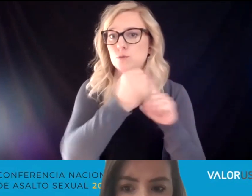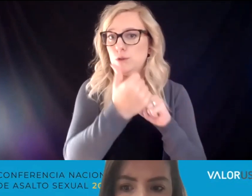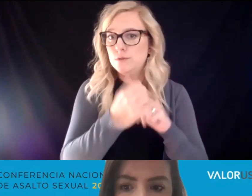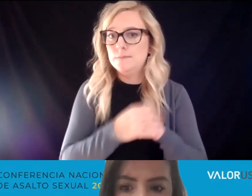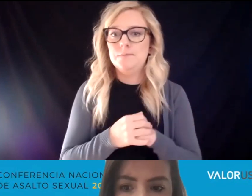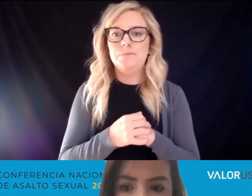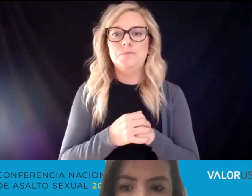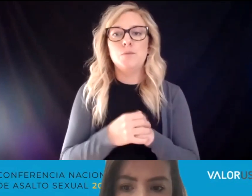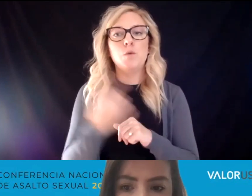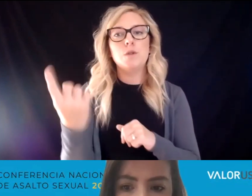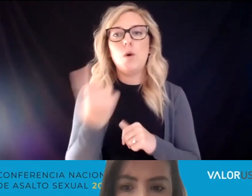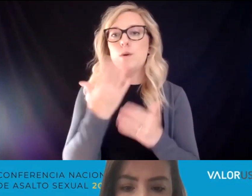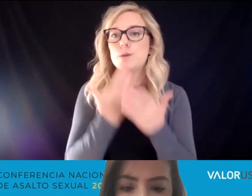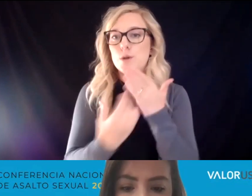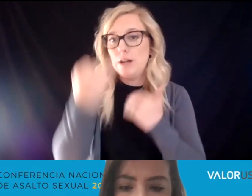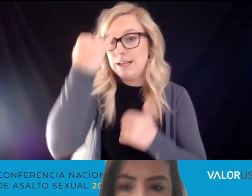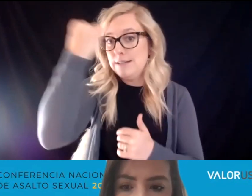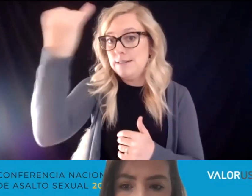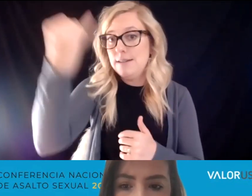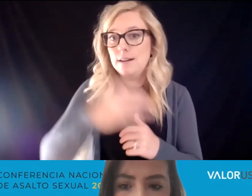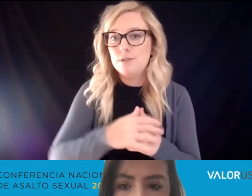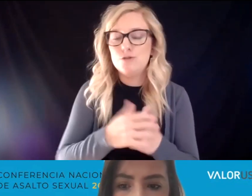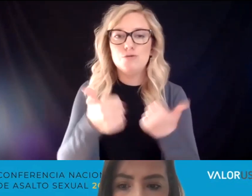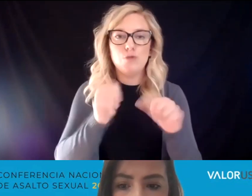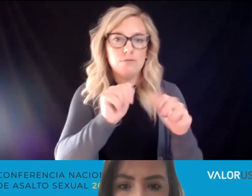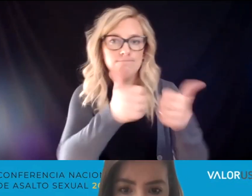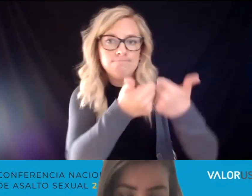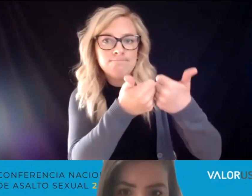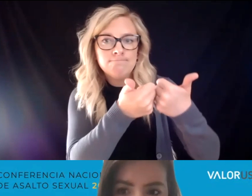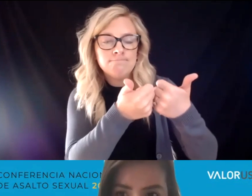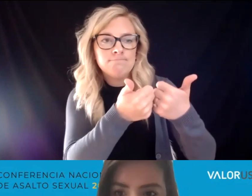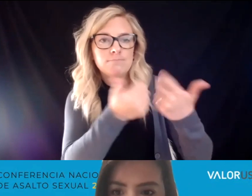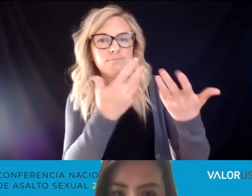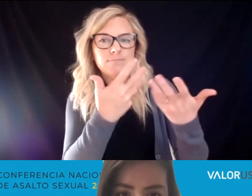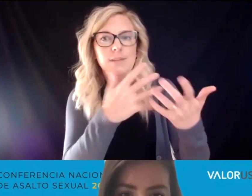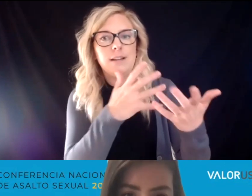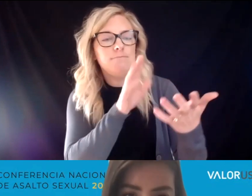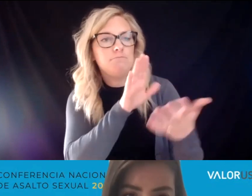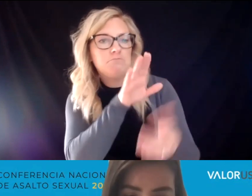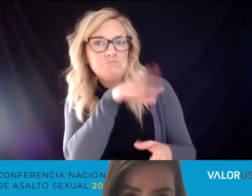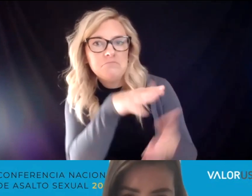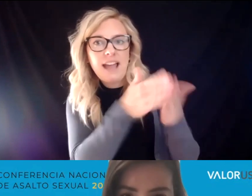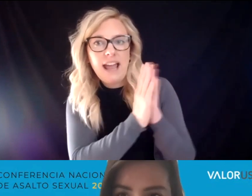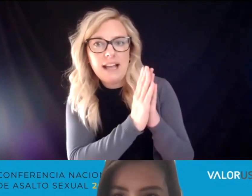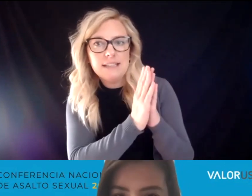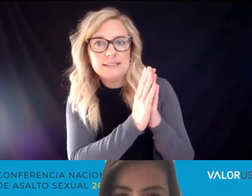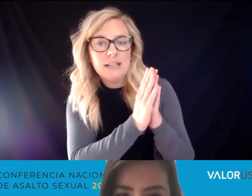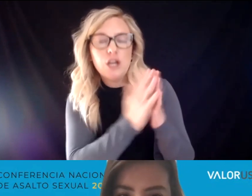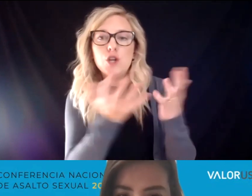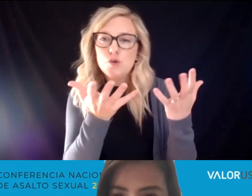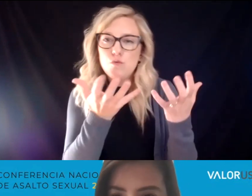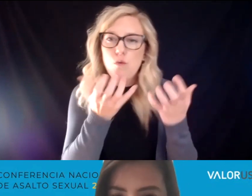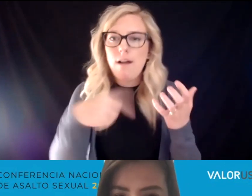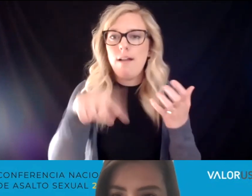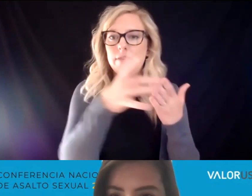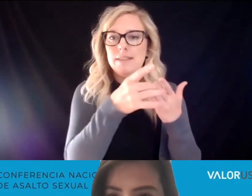So it's always a good idea to challenge, you know, in a way, these leaders so that they'll leave their comfort zone and they'll be able to